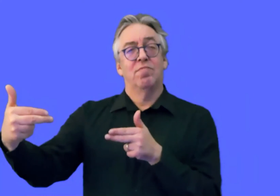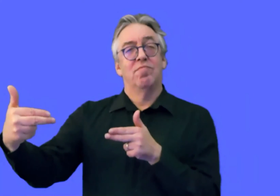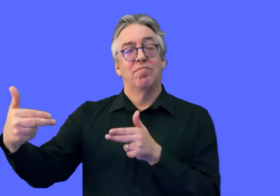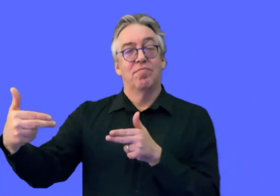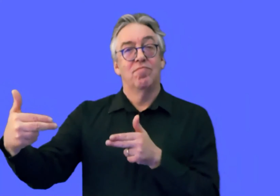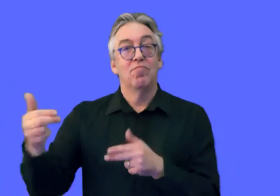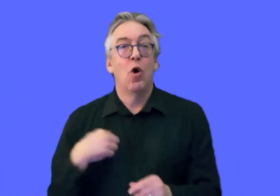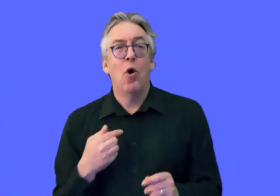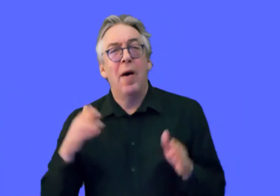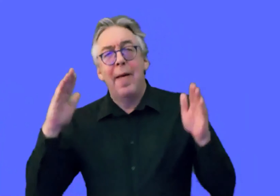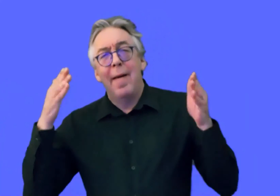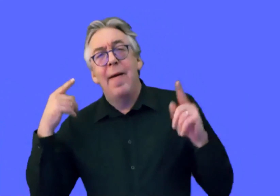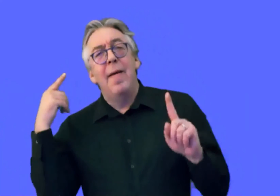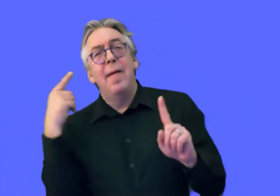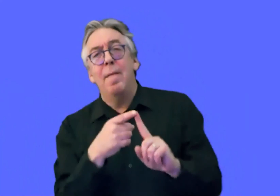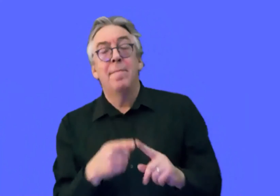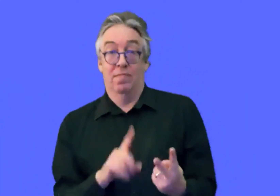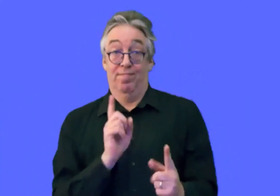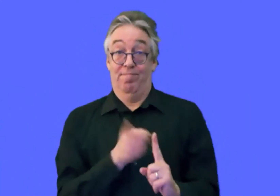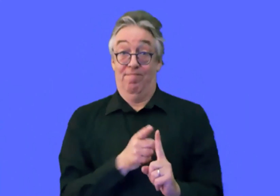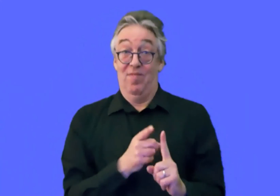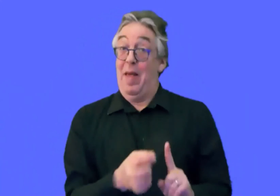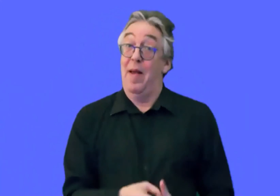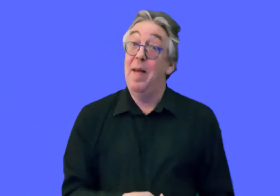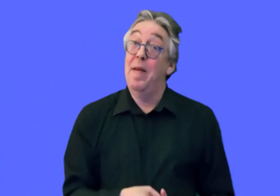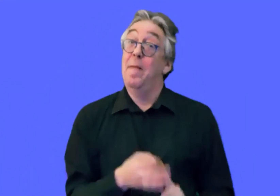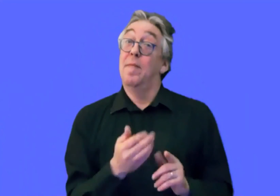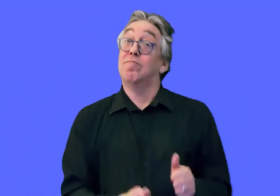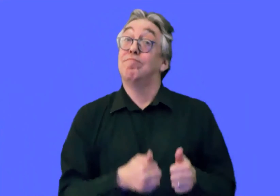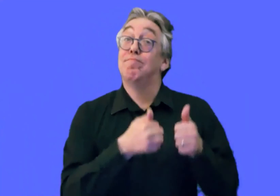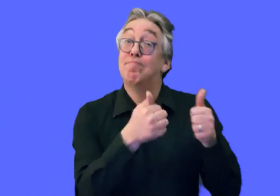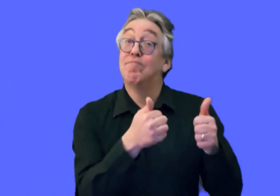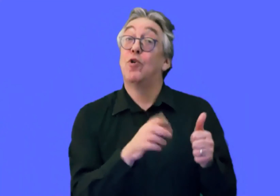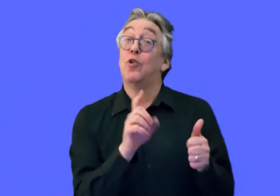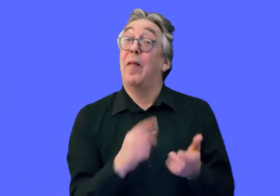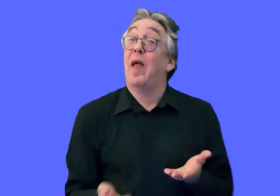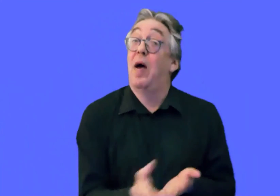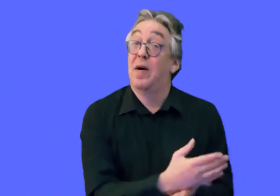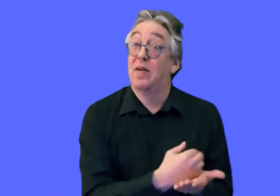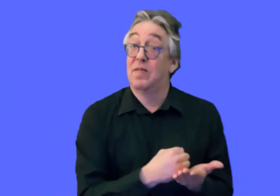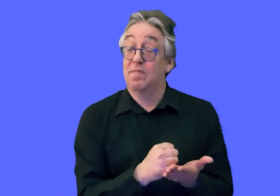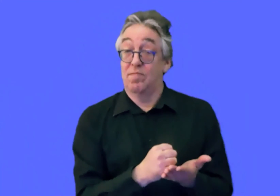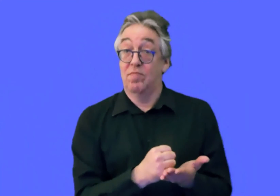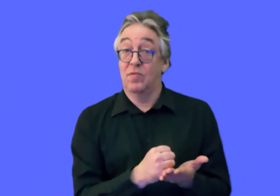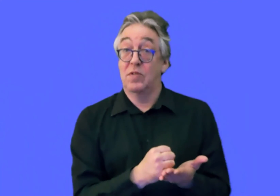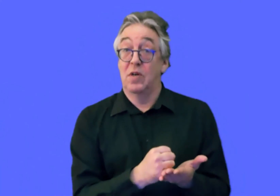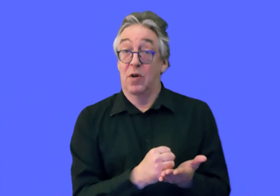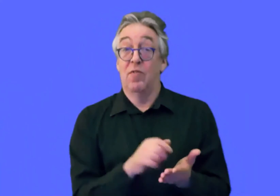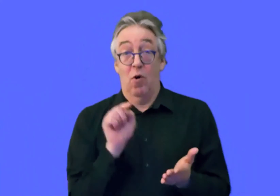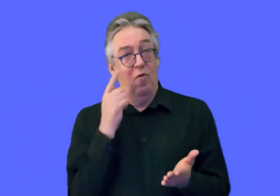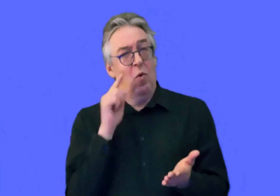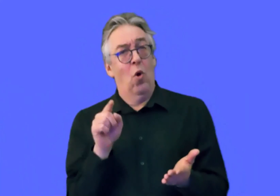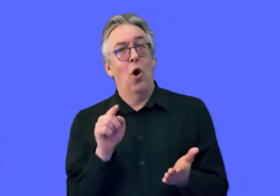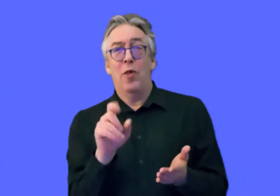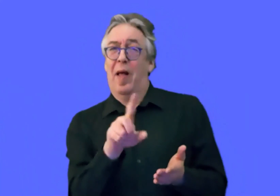of improving disability data collection in the country to address the identified data gaps. Number